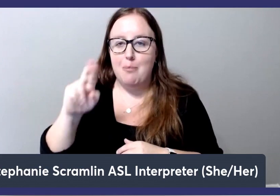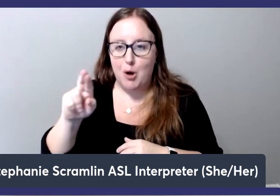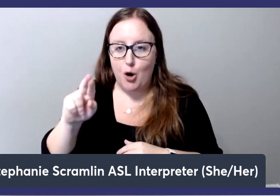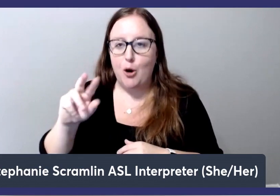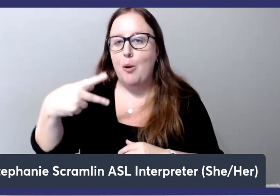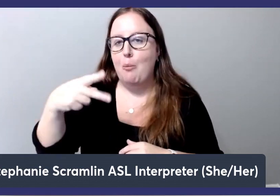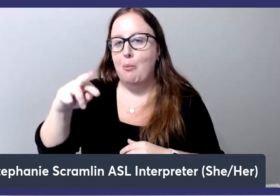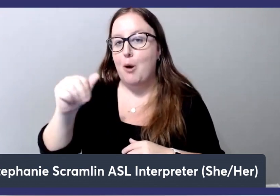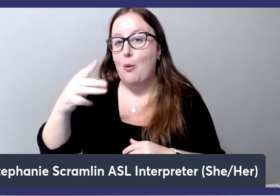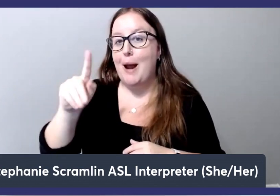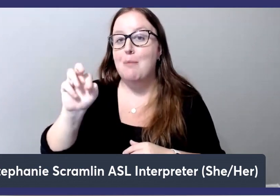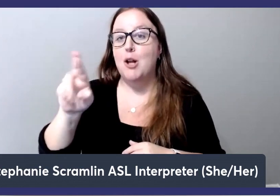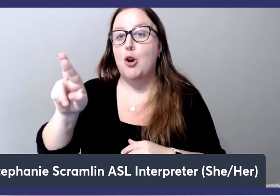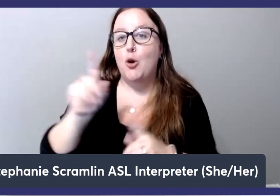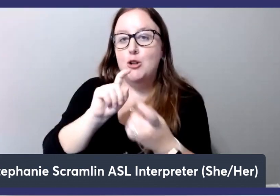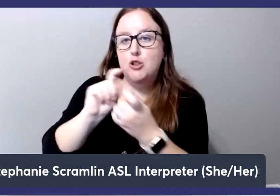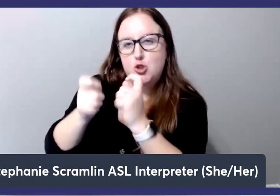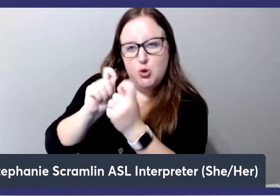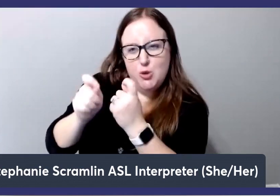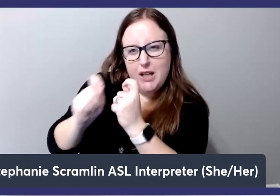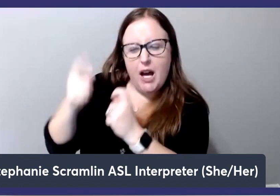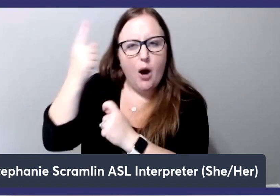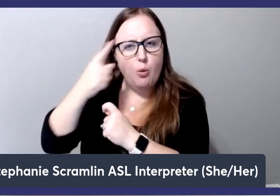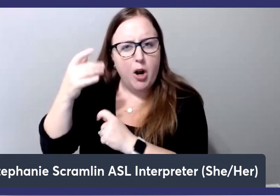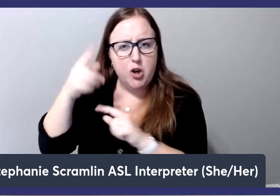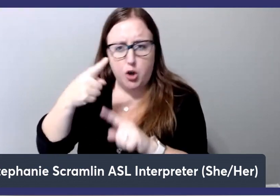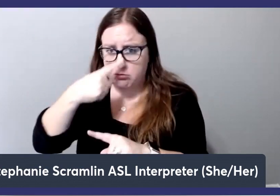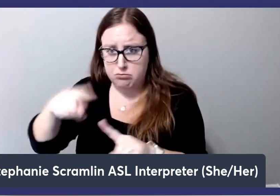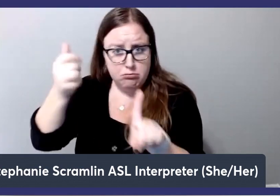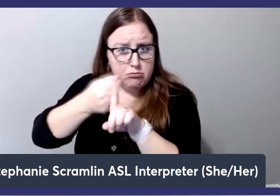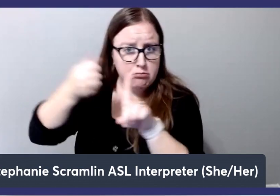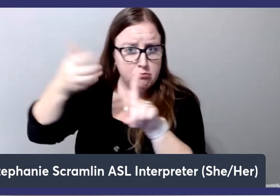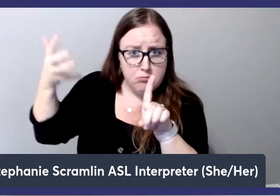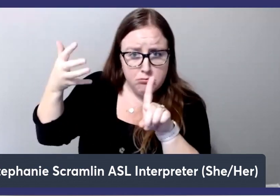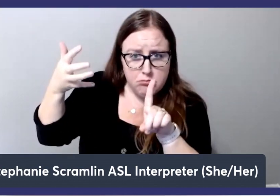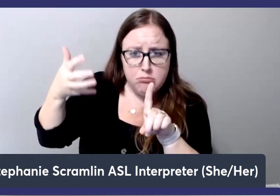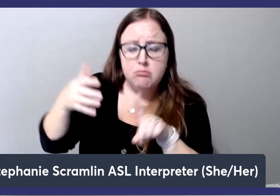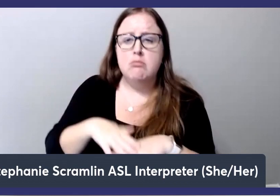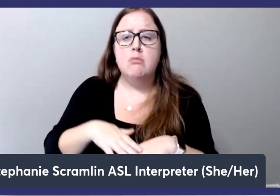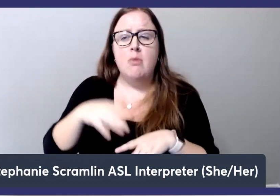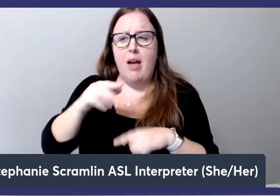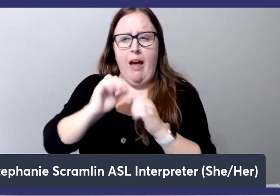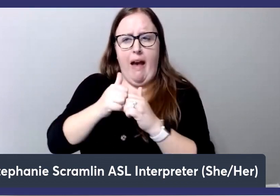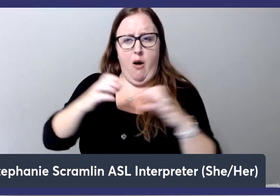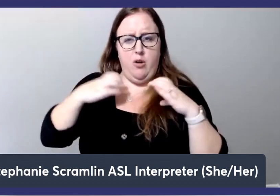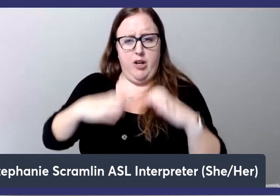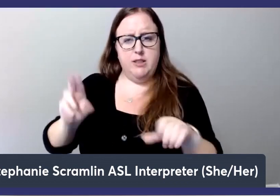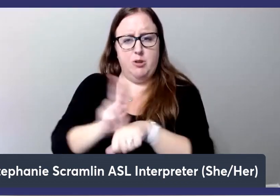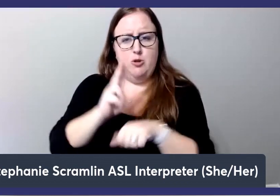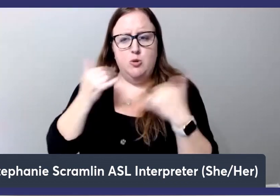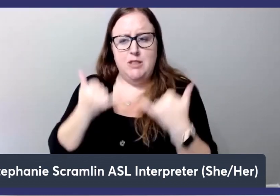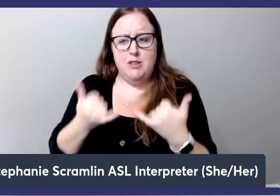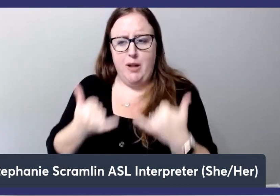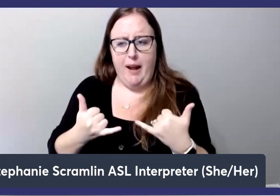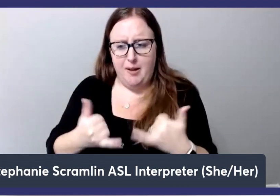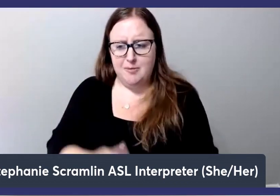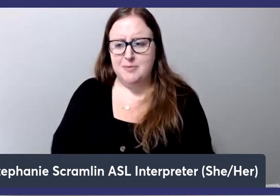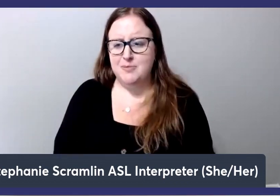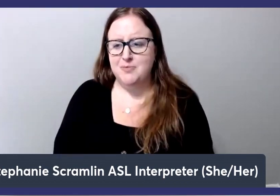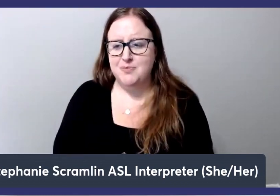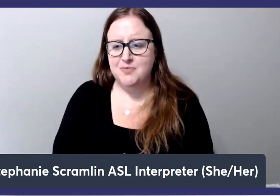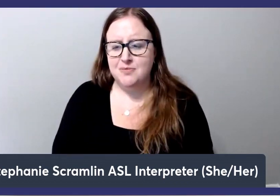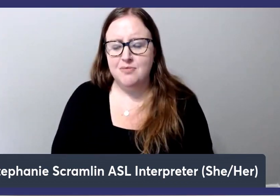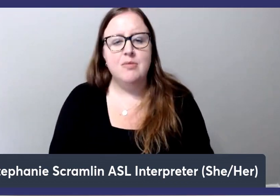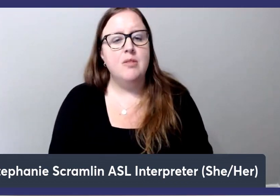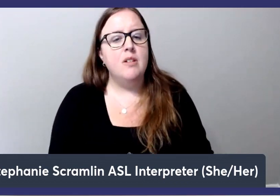the hyperparameter tuning, and I wondered if you could talk a little bit more about that and how our customers are using that today. Yeah, sounds good.